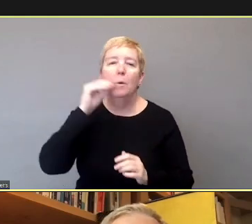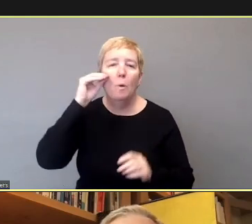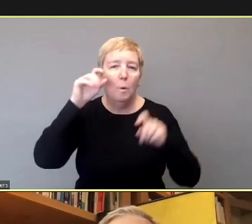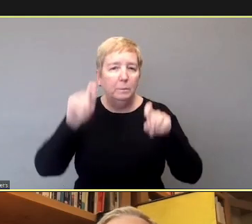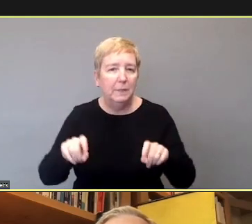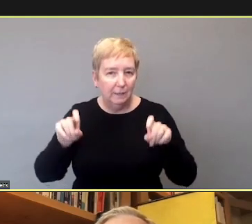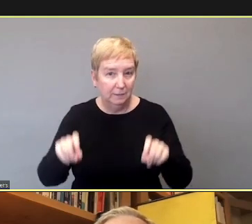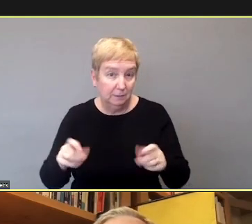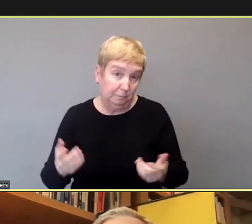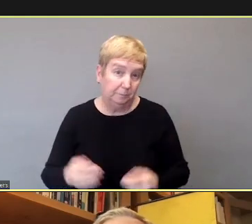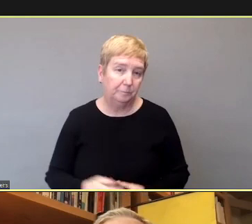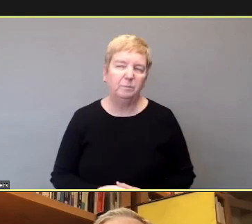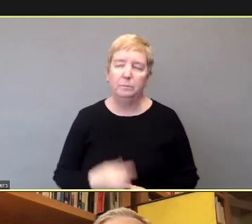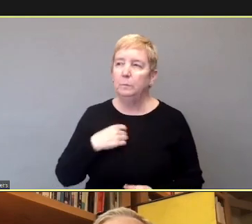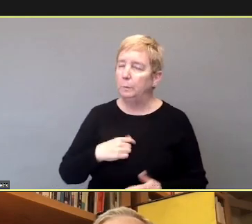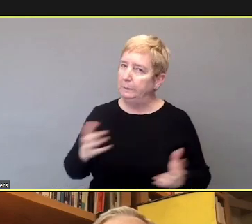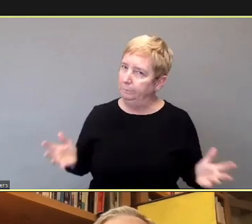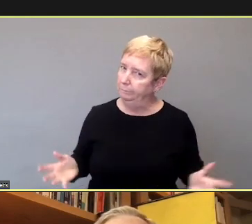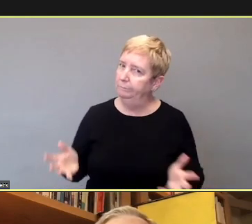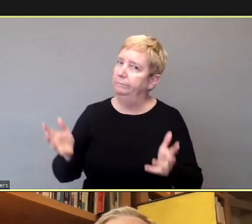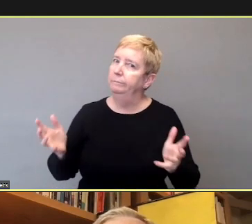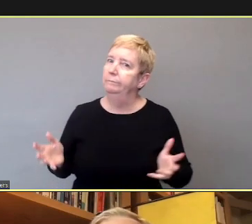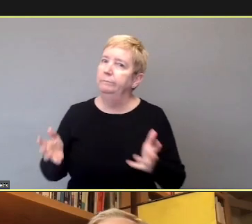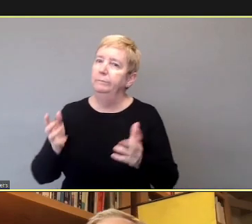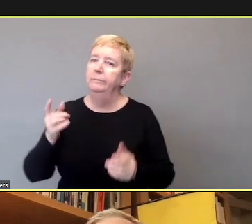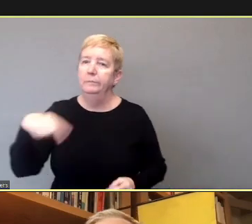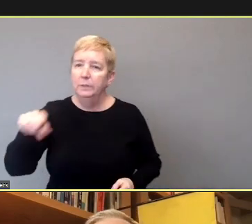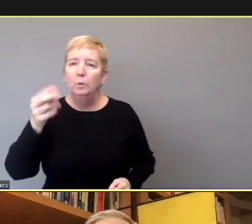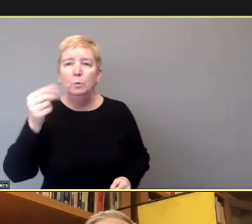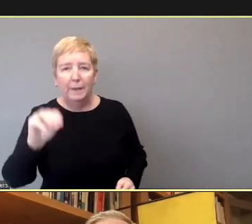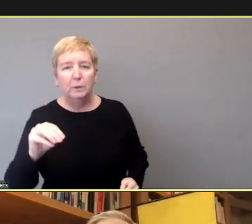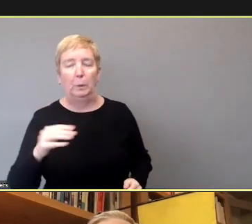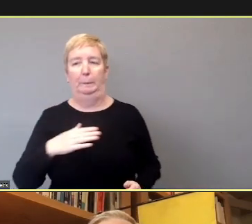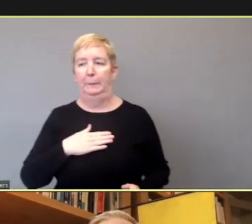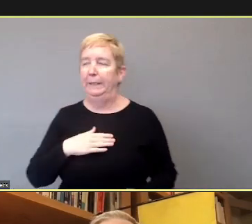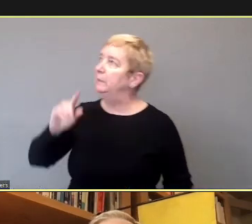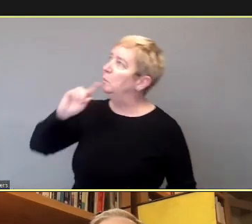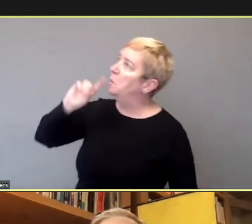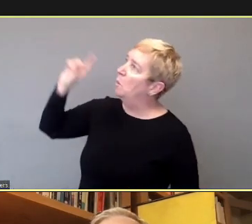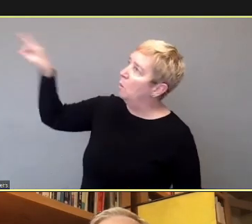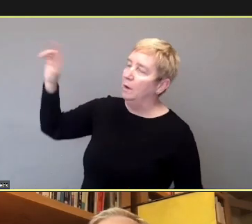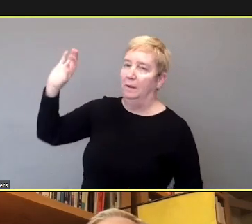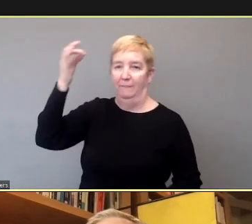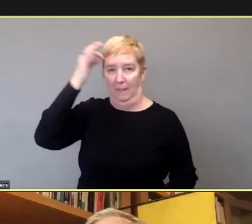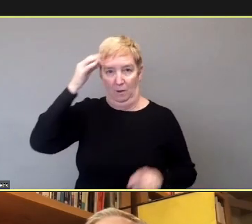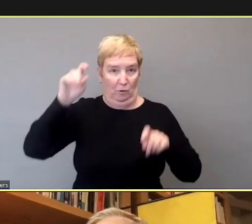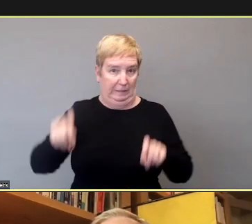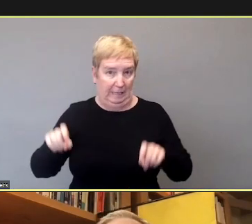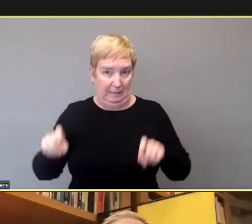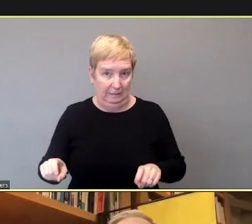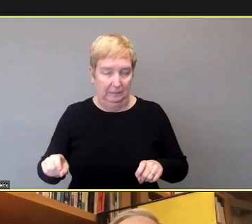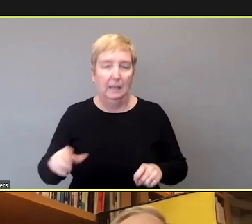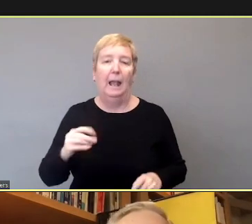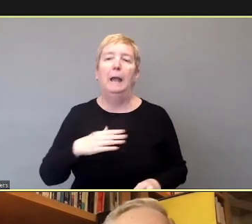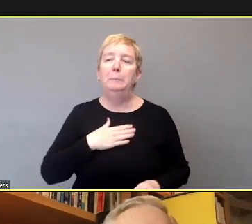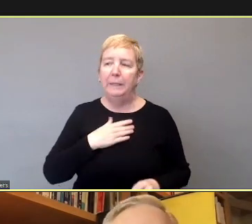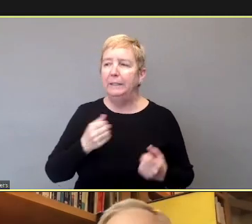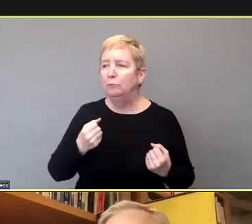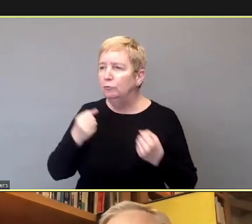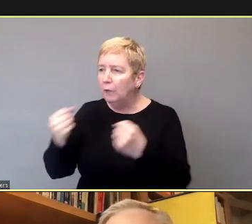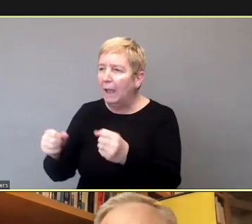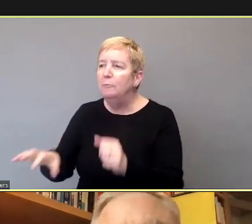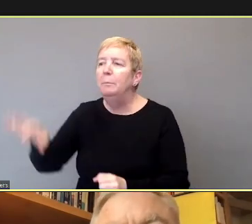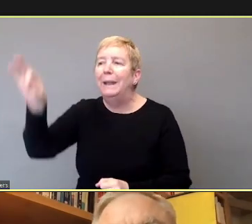encouraging New Mexicans to order the federal tests. I'll speak to that in a minute, but also to pick up home tests. We want everyone to have